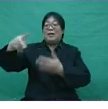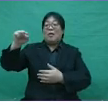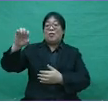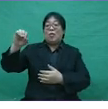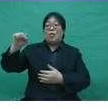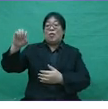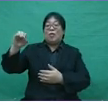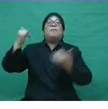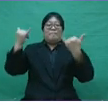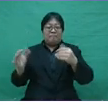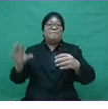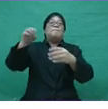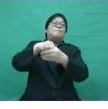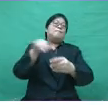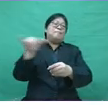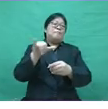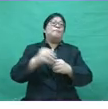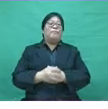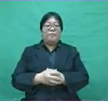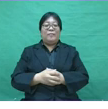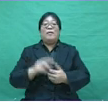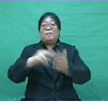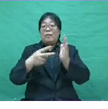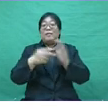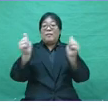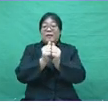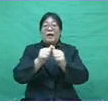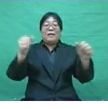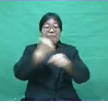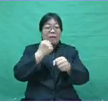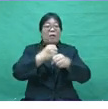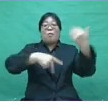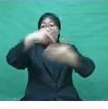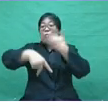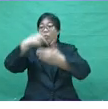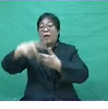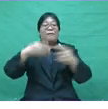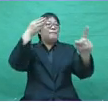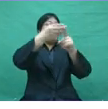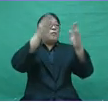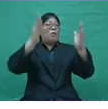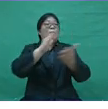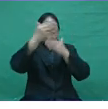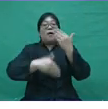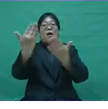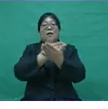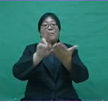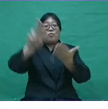benefits package with activation of employment programs targeted at graduates and non-SOCSO